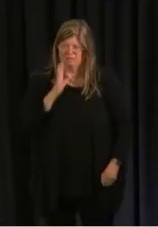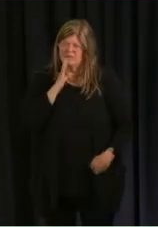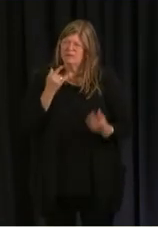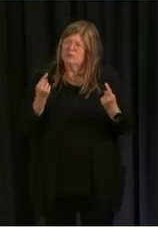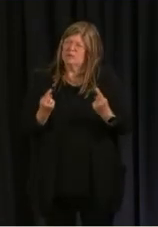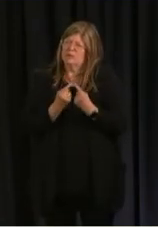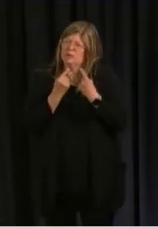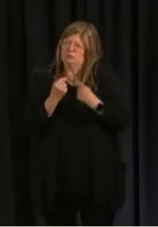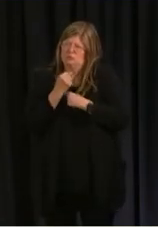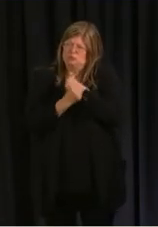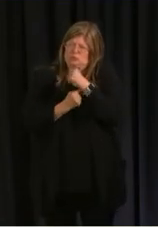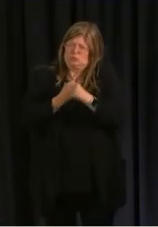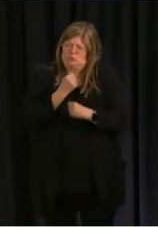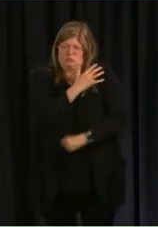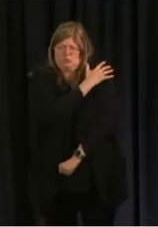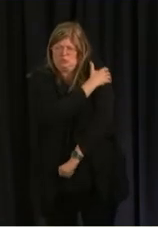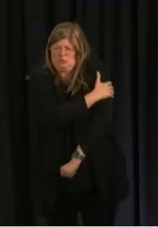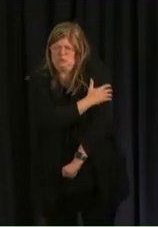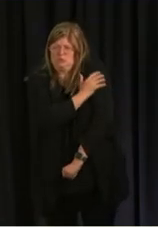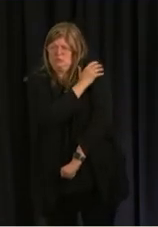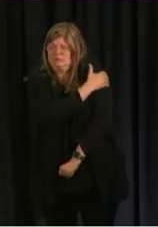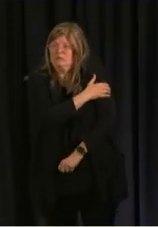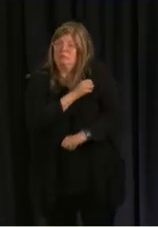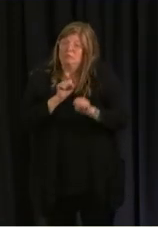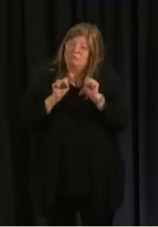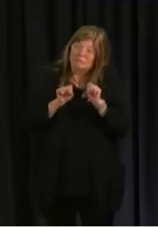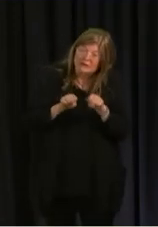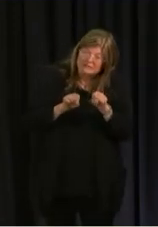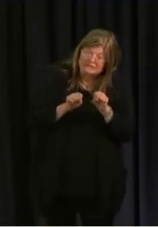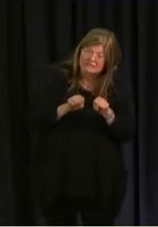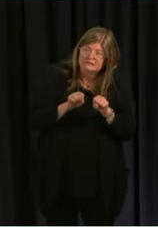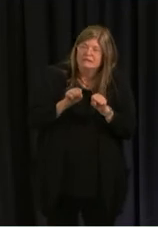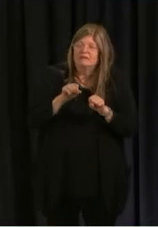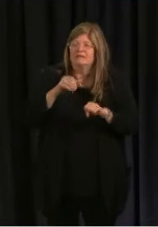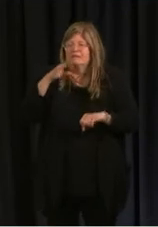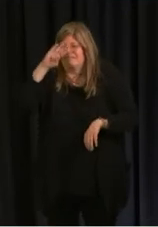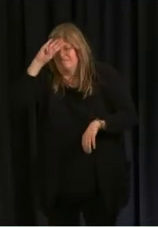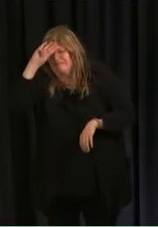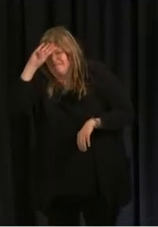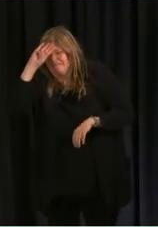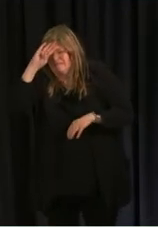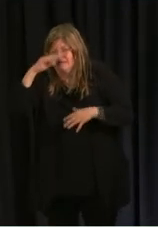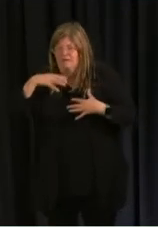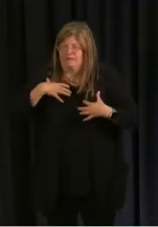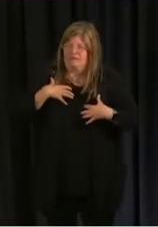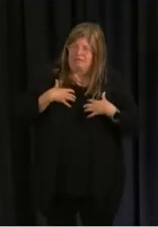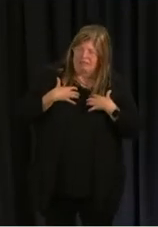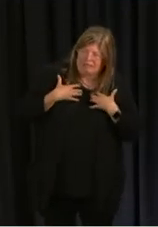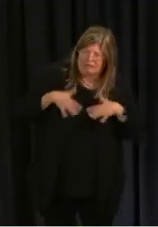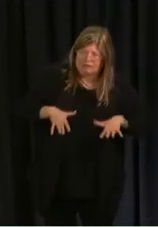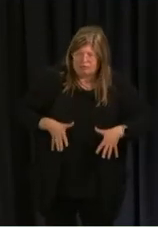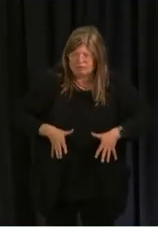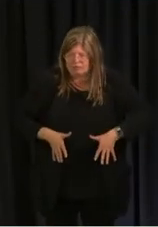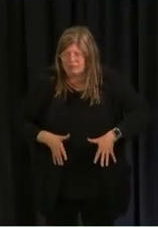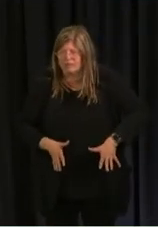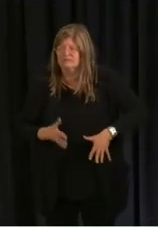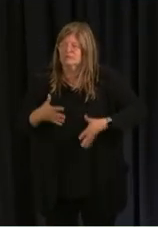arm, possible fever, or body aches, or just kind of feeling a little run